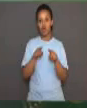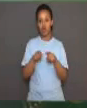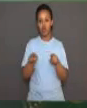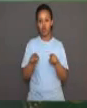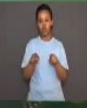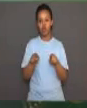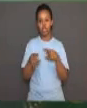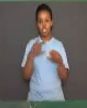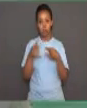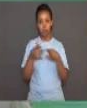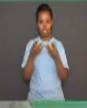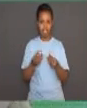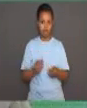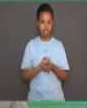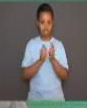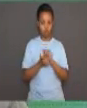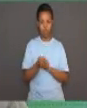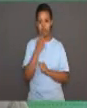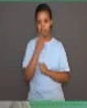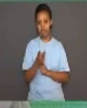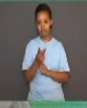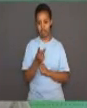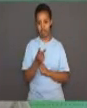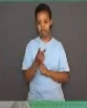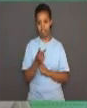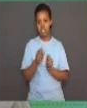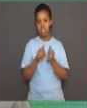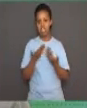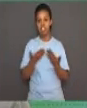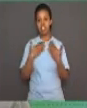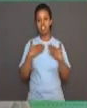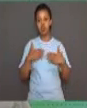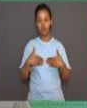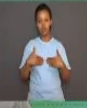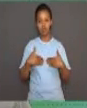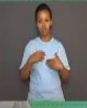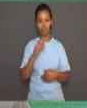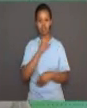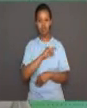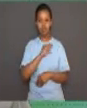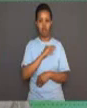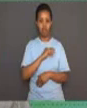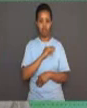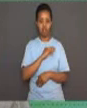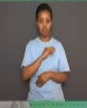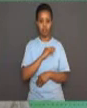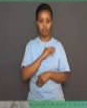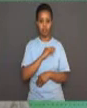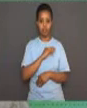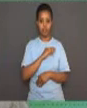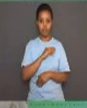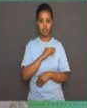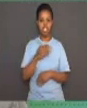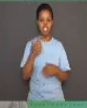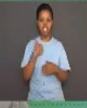of different races. We learned how our physical characteristics were developed